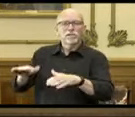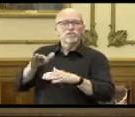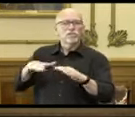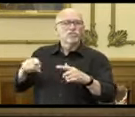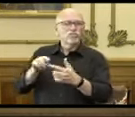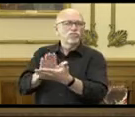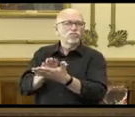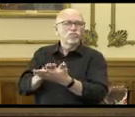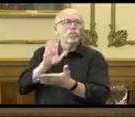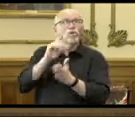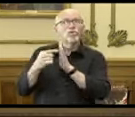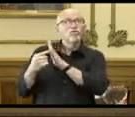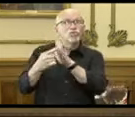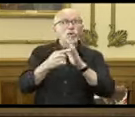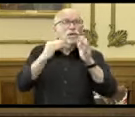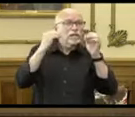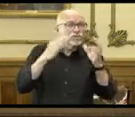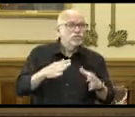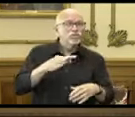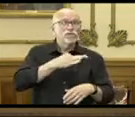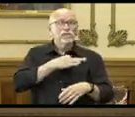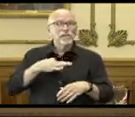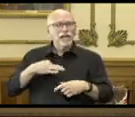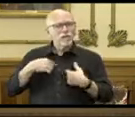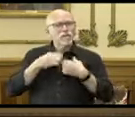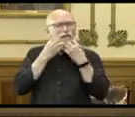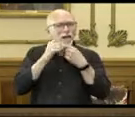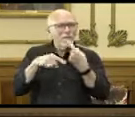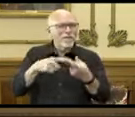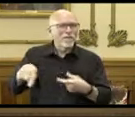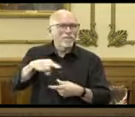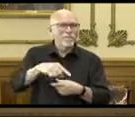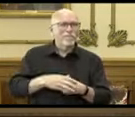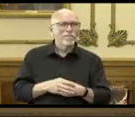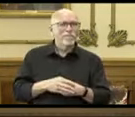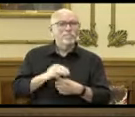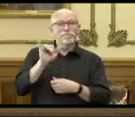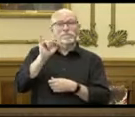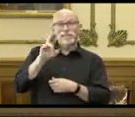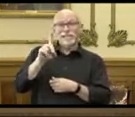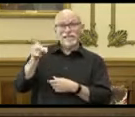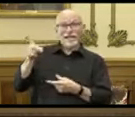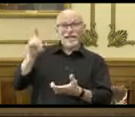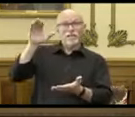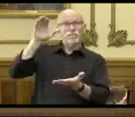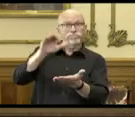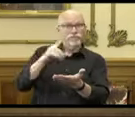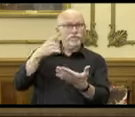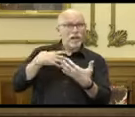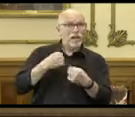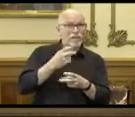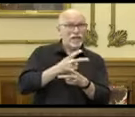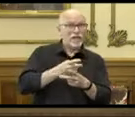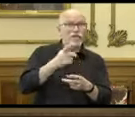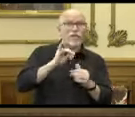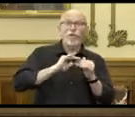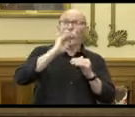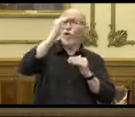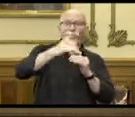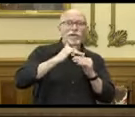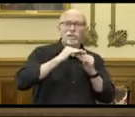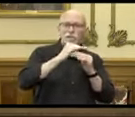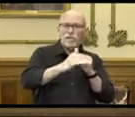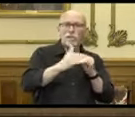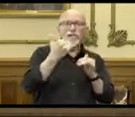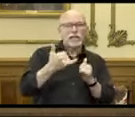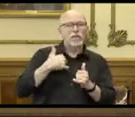and will show teachers and school staff that we care about them. Indiana flattened the curve for healthcare, and now we flatten